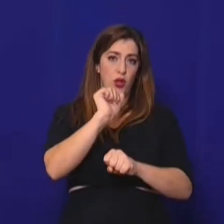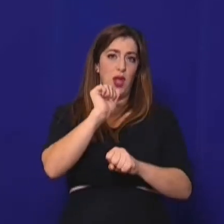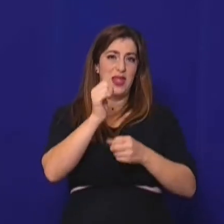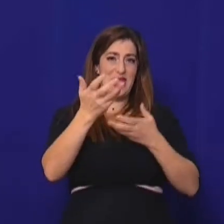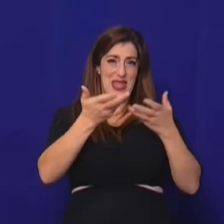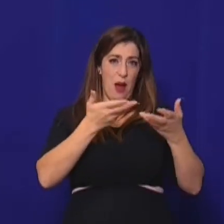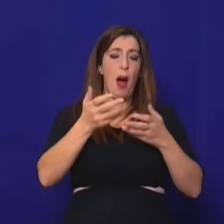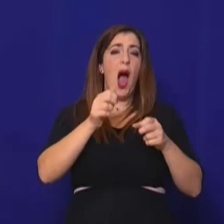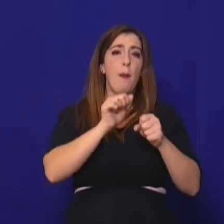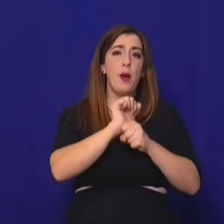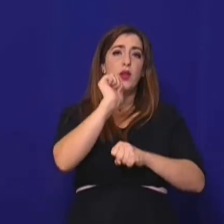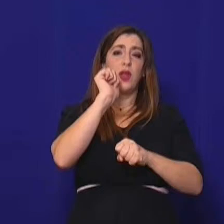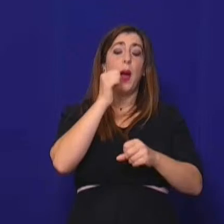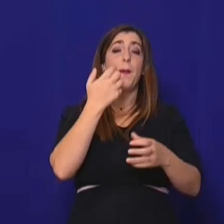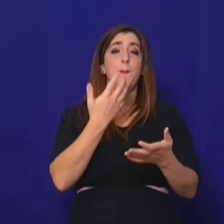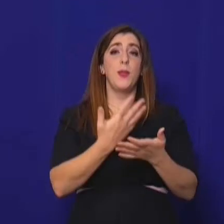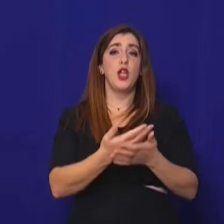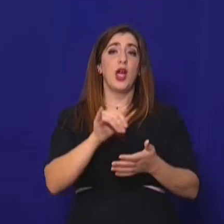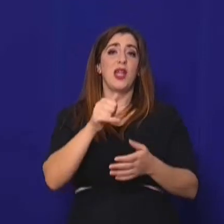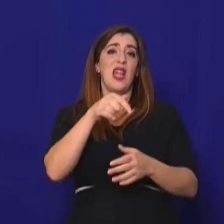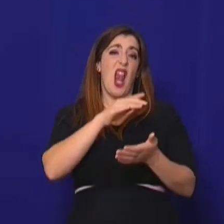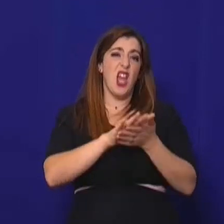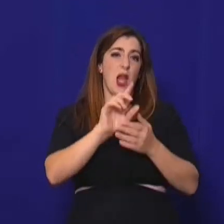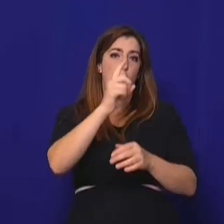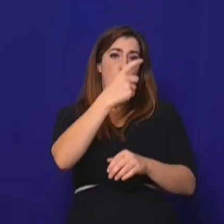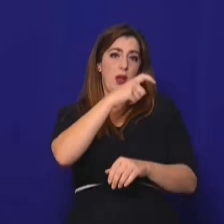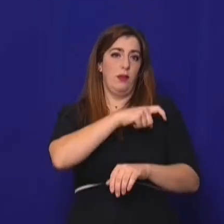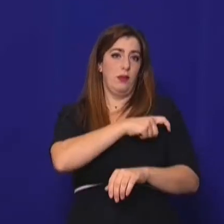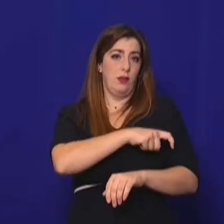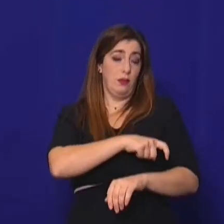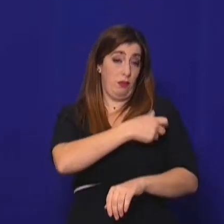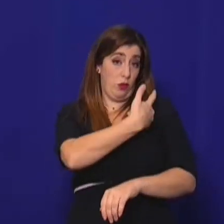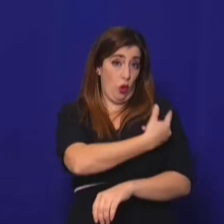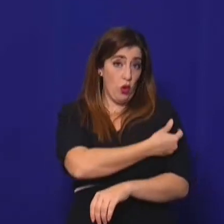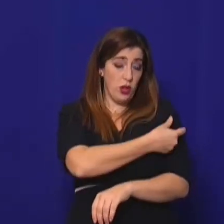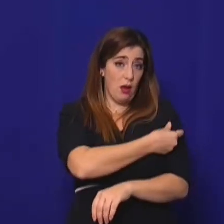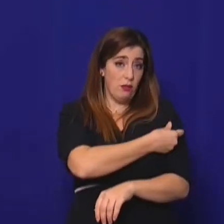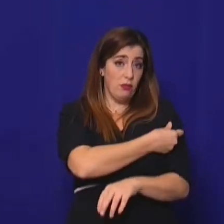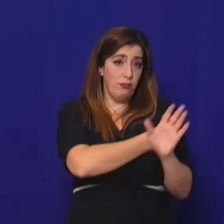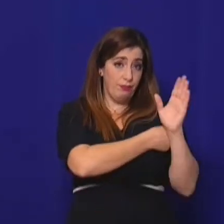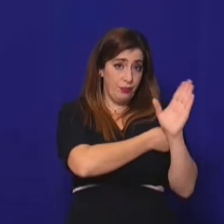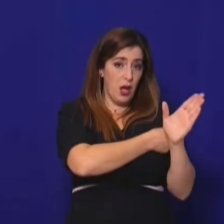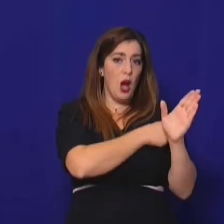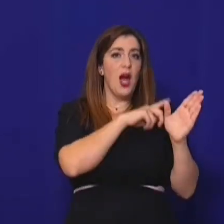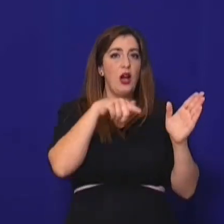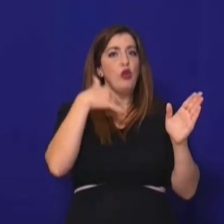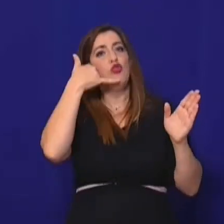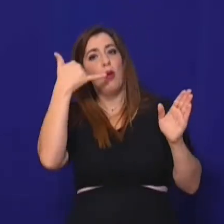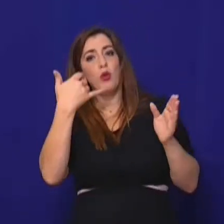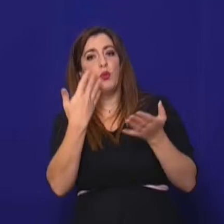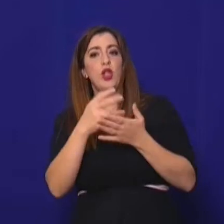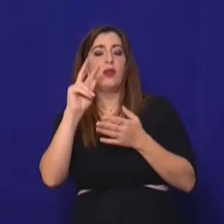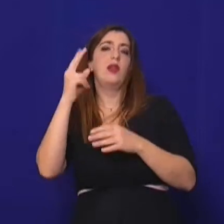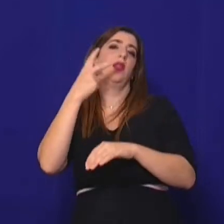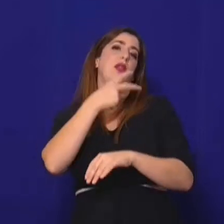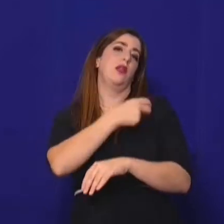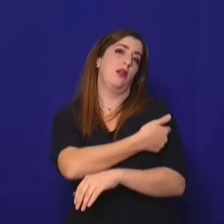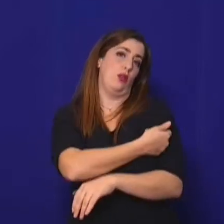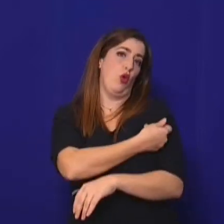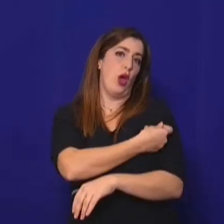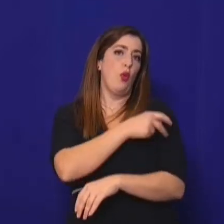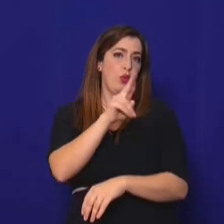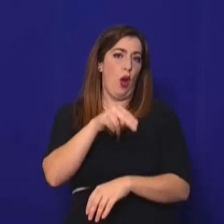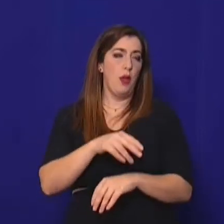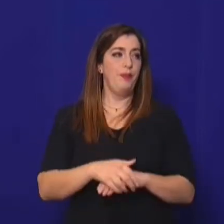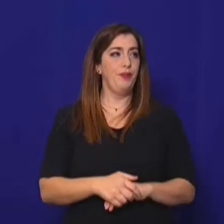ħdimna aħna biex ikollna investigazzjoni tal-każijiet biex ikollna sodod biex nieħdu ħsieb il-pazjenti biex aħna nagħmlu l-contact